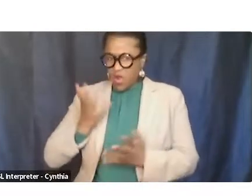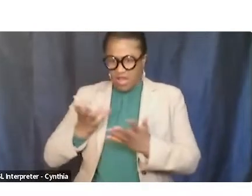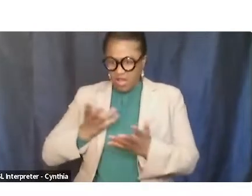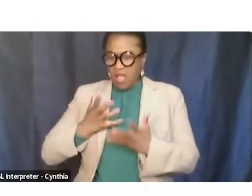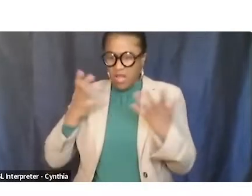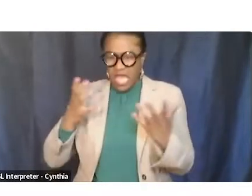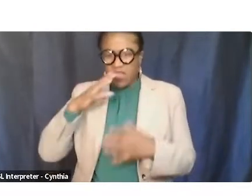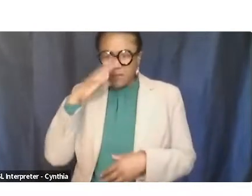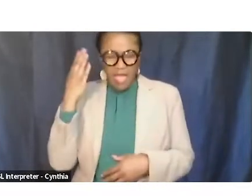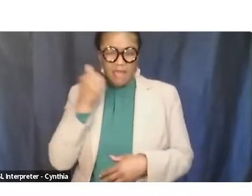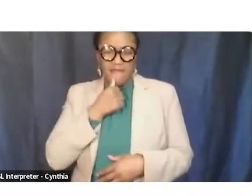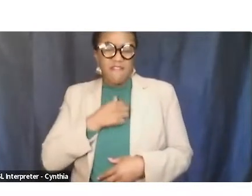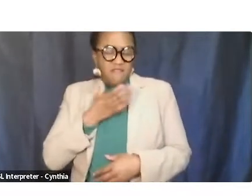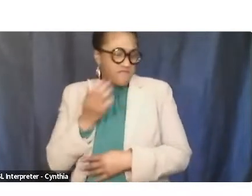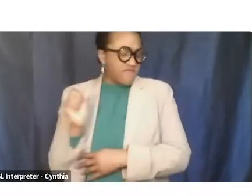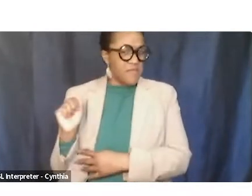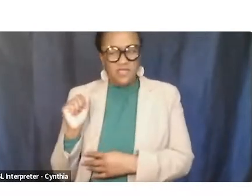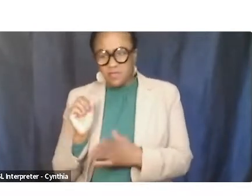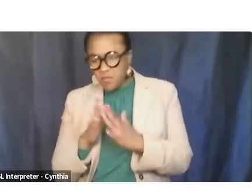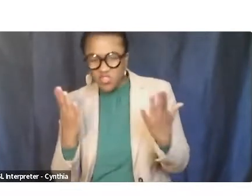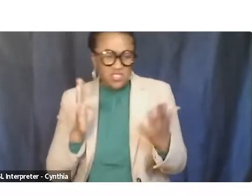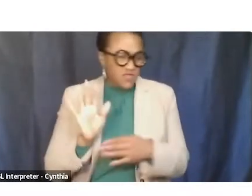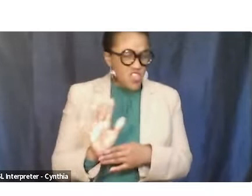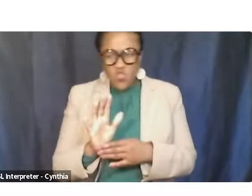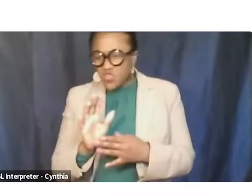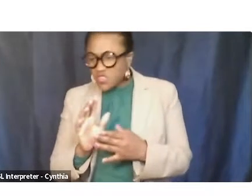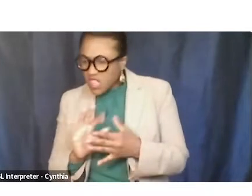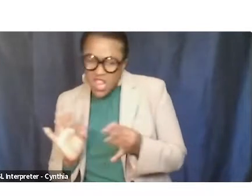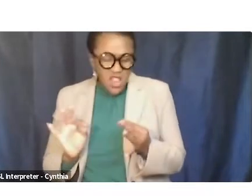feminist texts, books, and videos. But